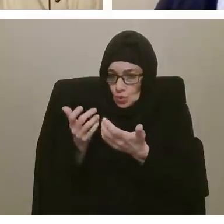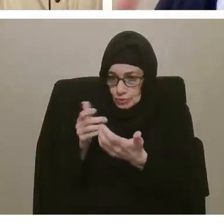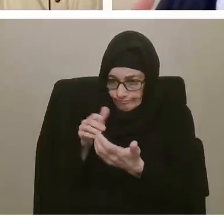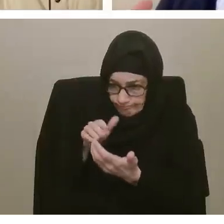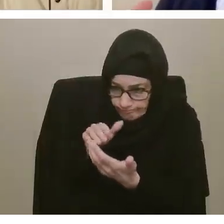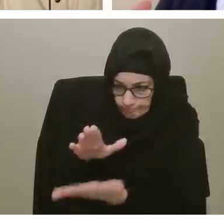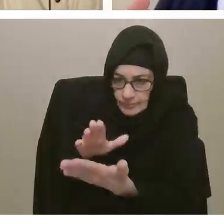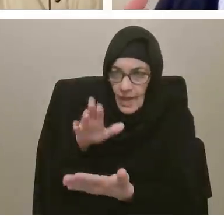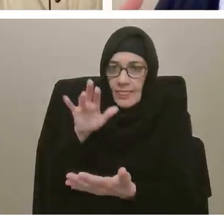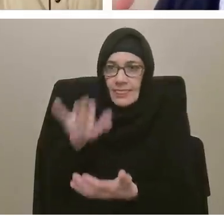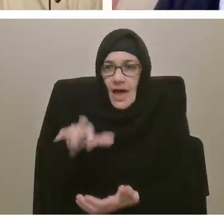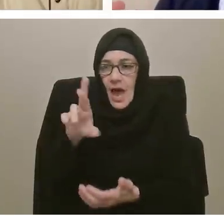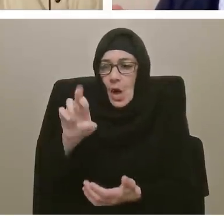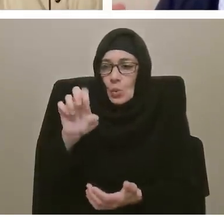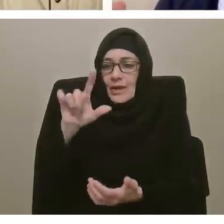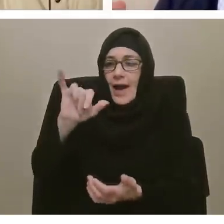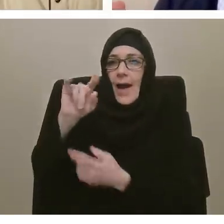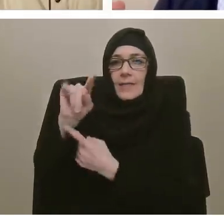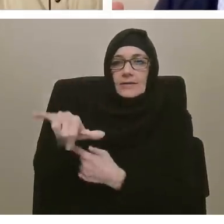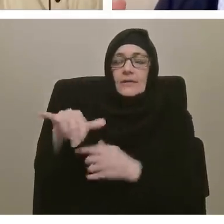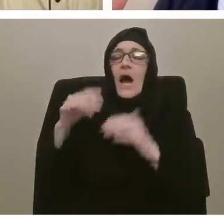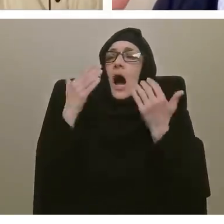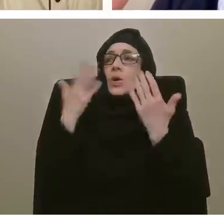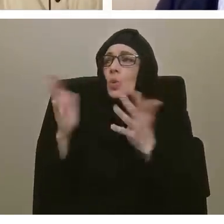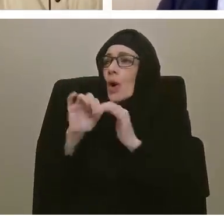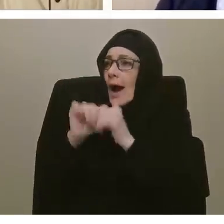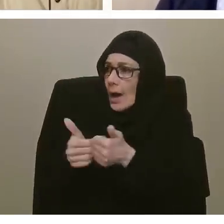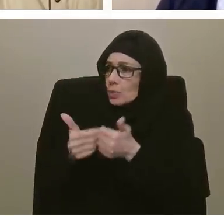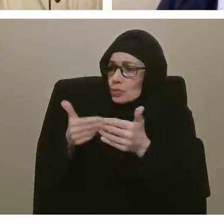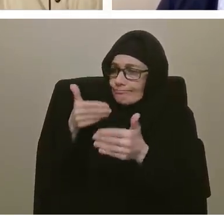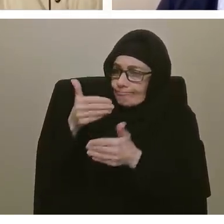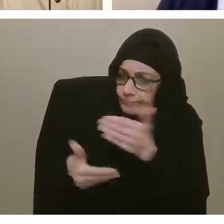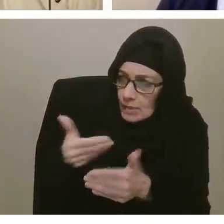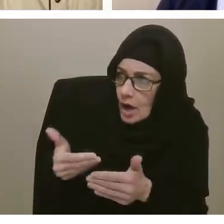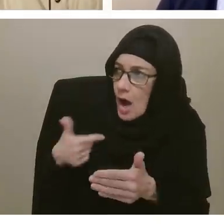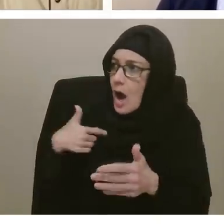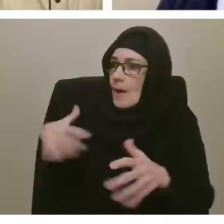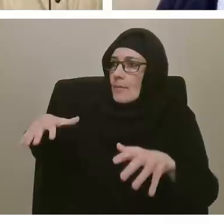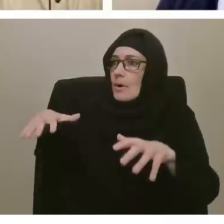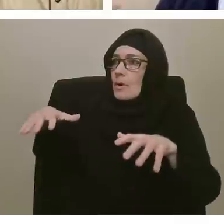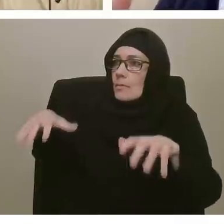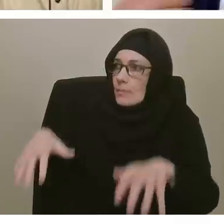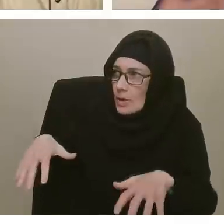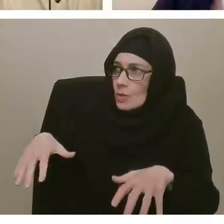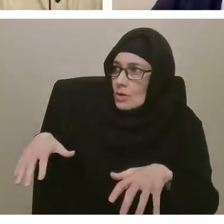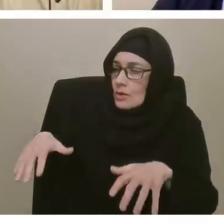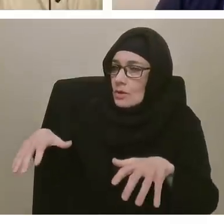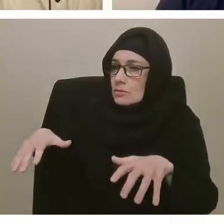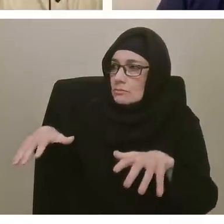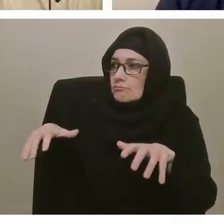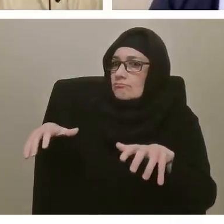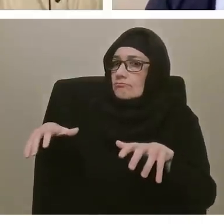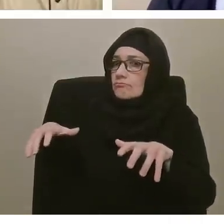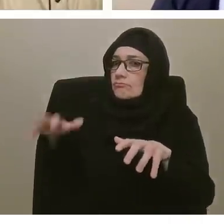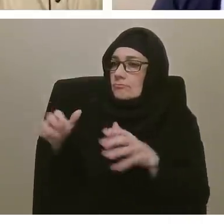you know, I don't know how to proceed forth. I'm paralyzed in my moment. And